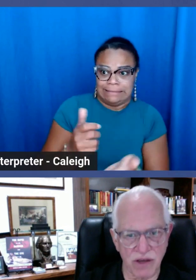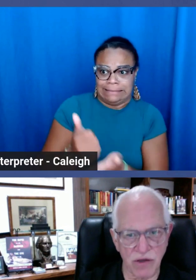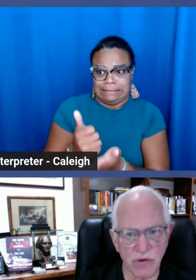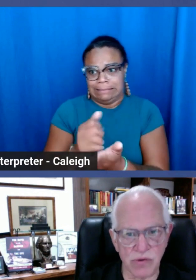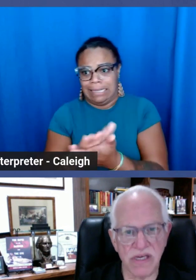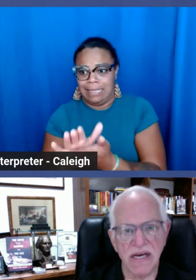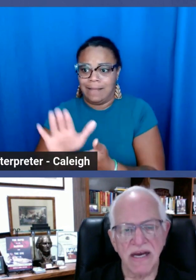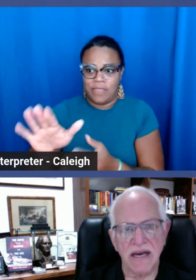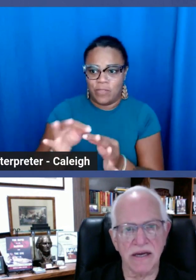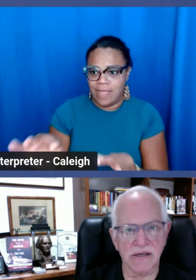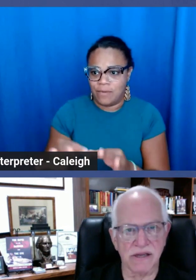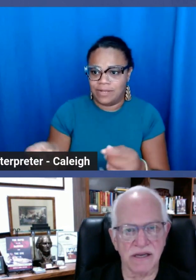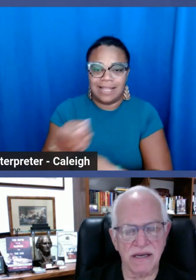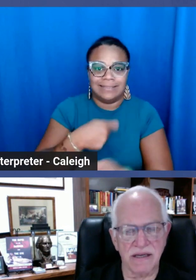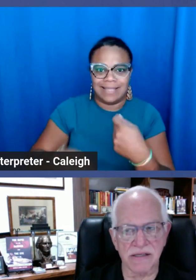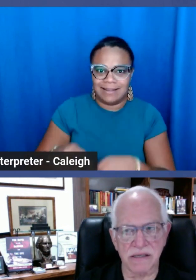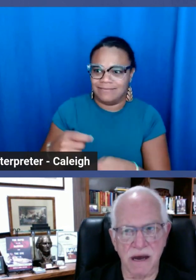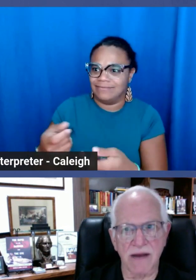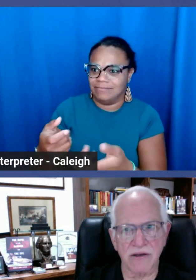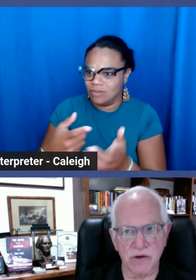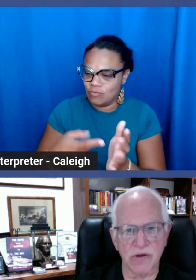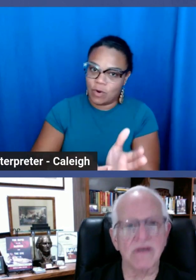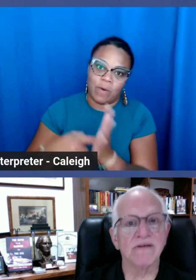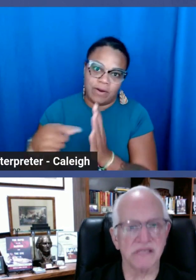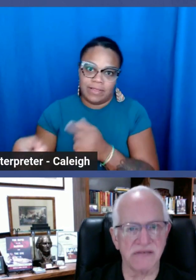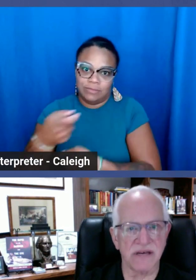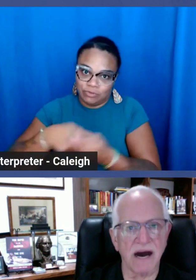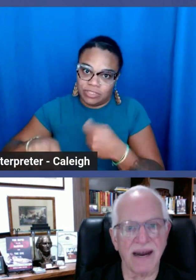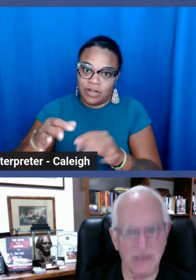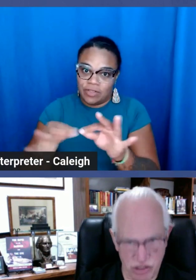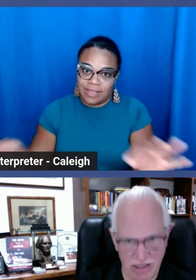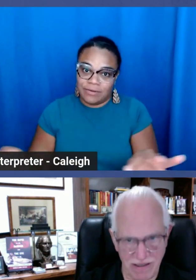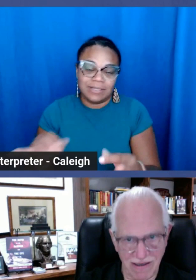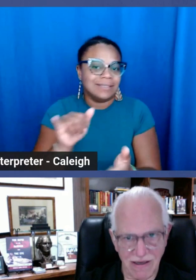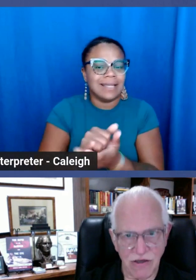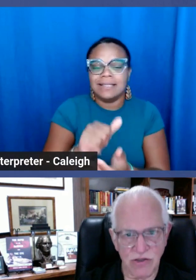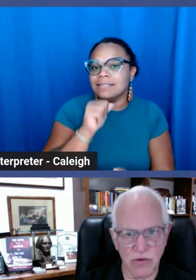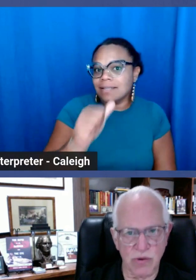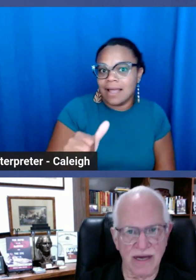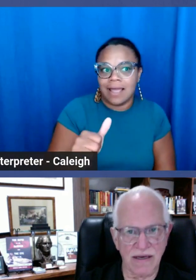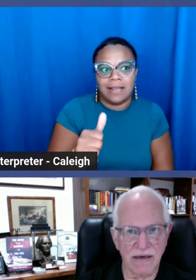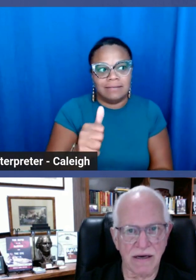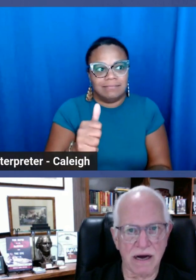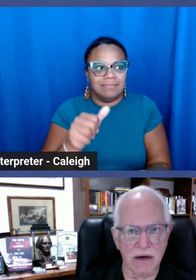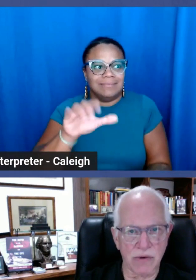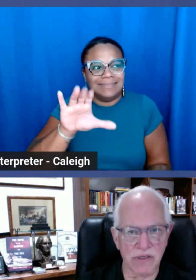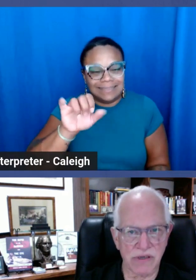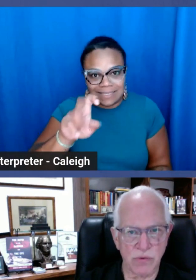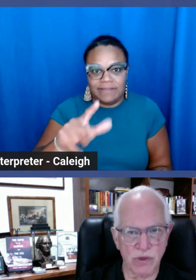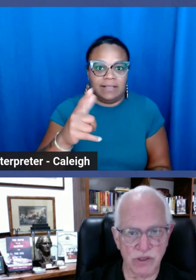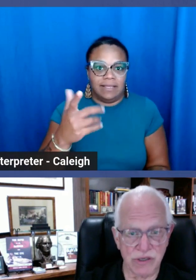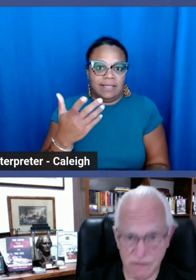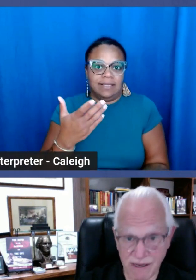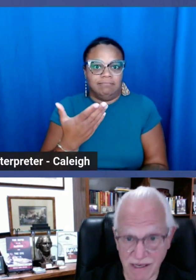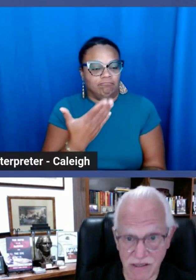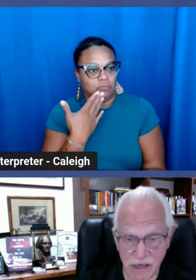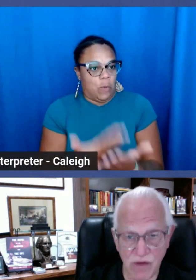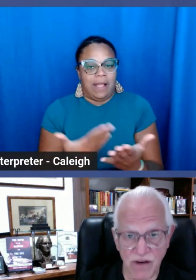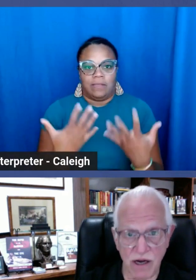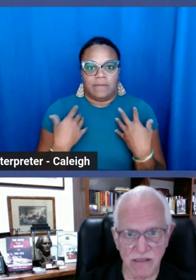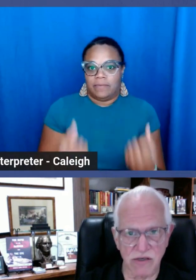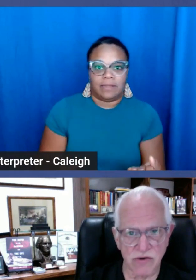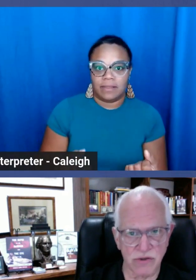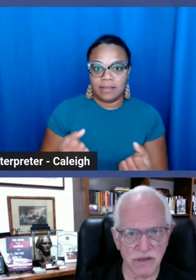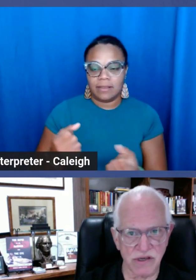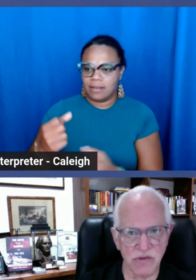that they used is that it is not good civic hygiene to let Congress, which is itself